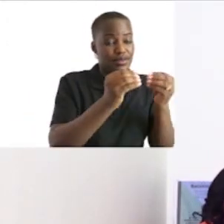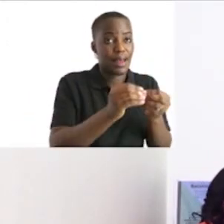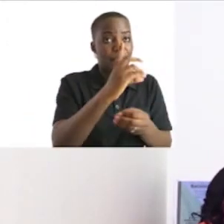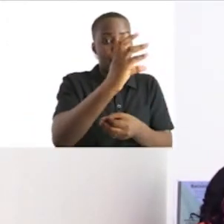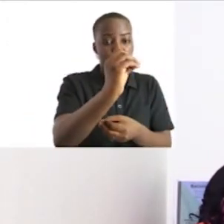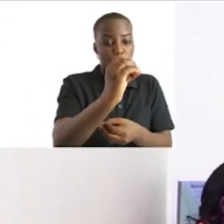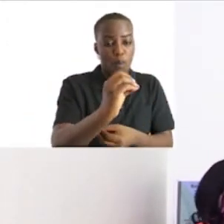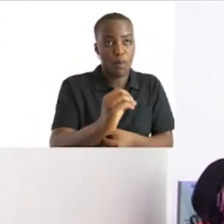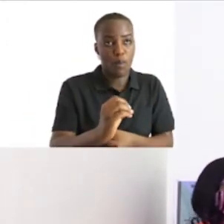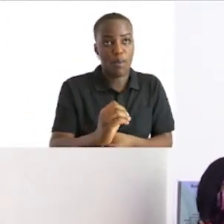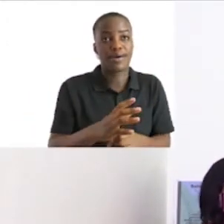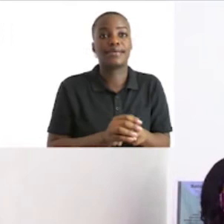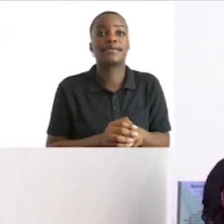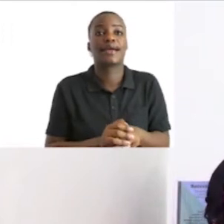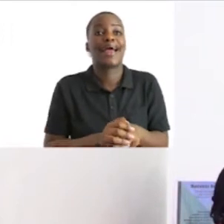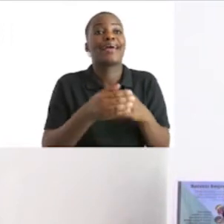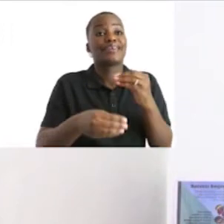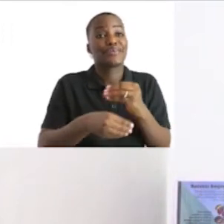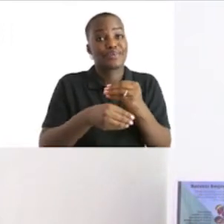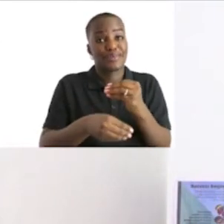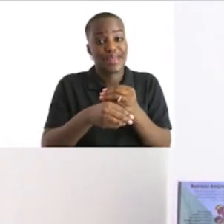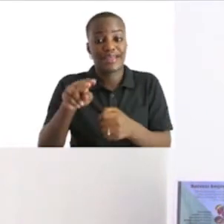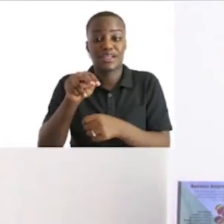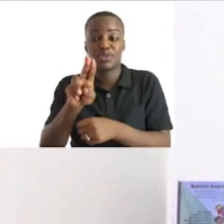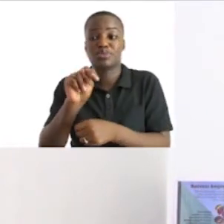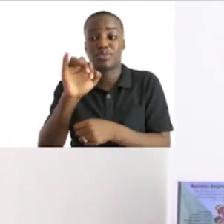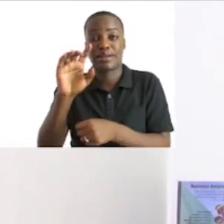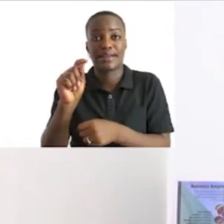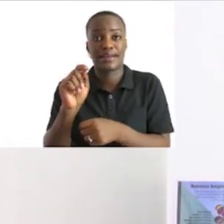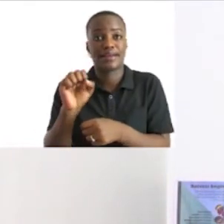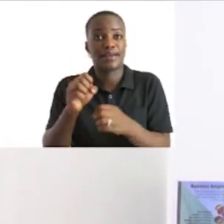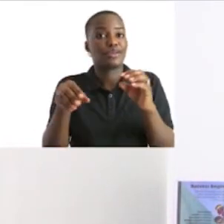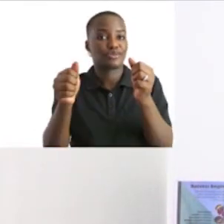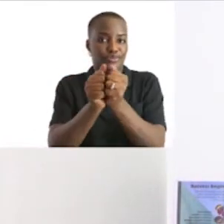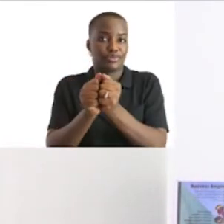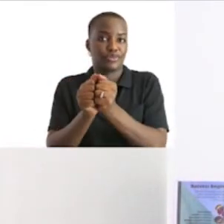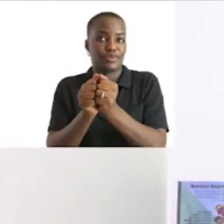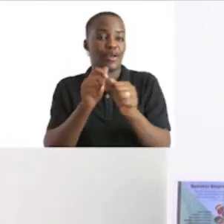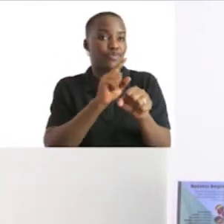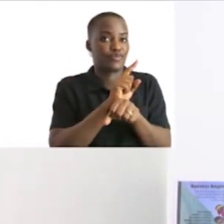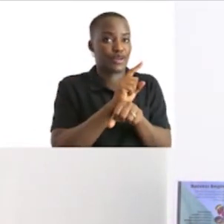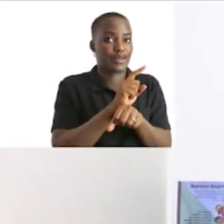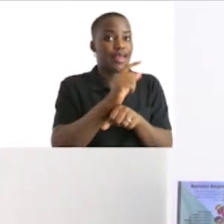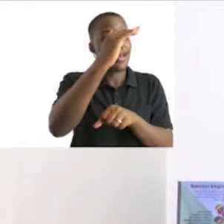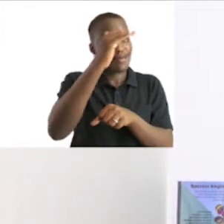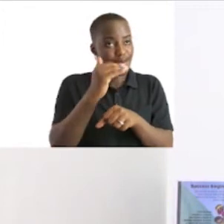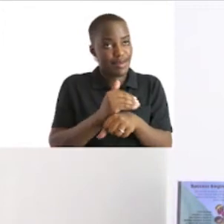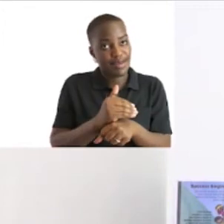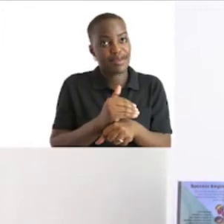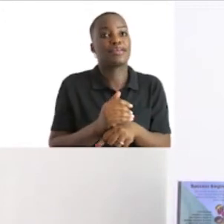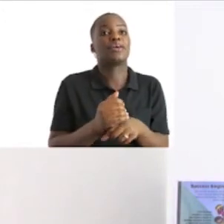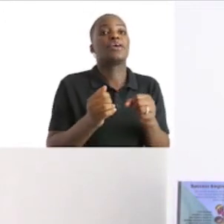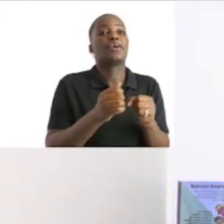decade numbers, and then you add the units together. This is what we did, the first one. Then you